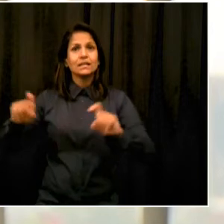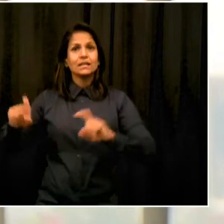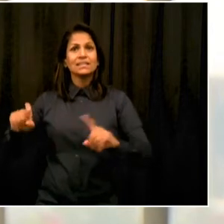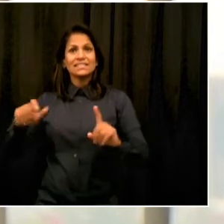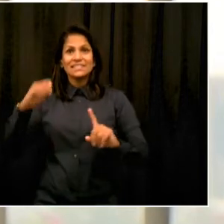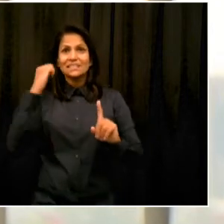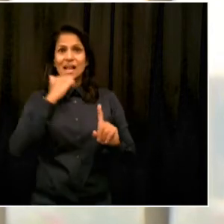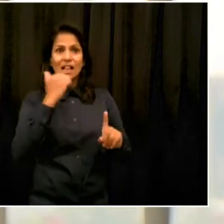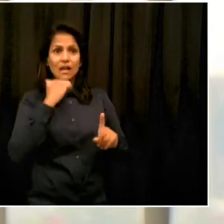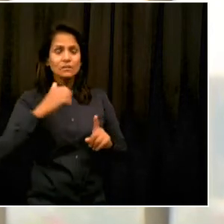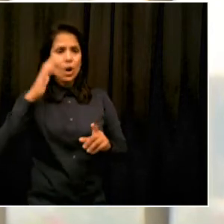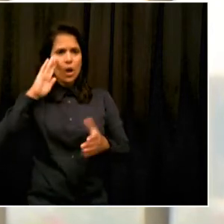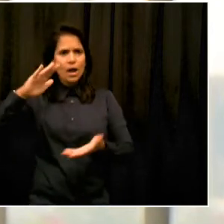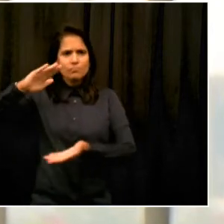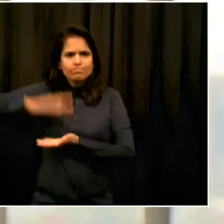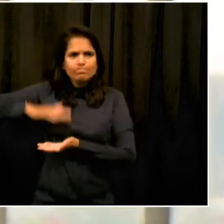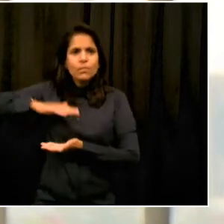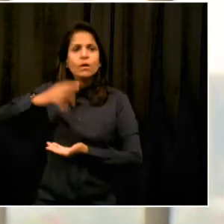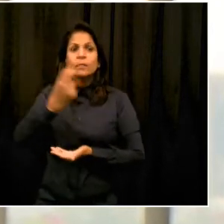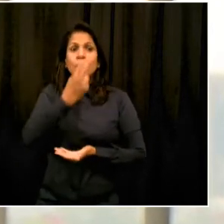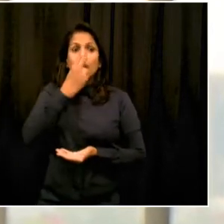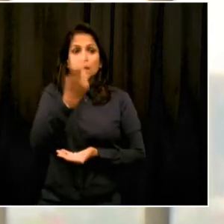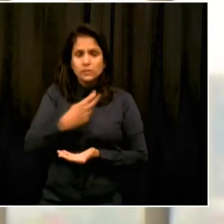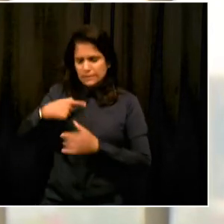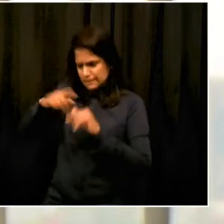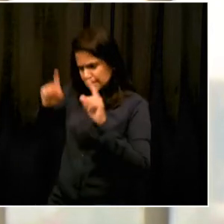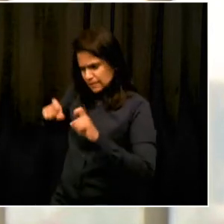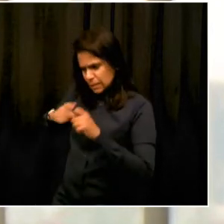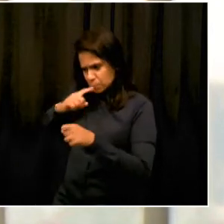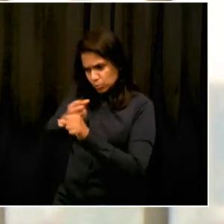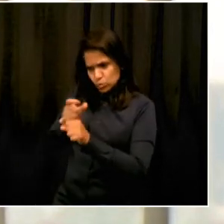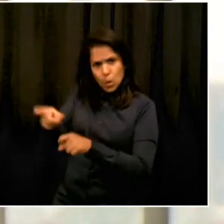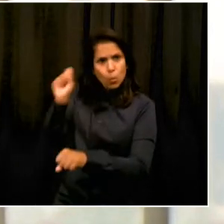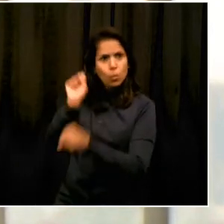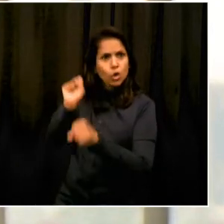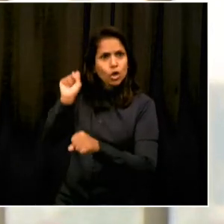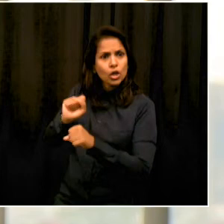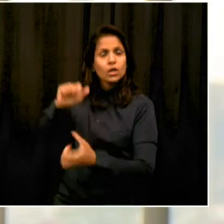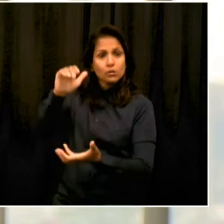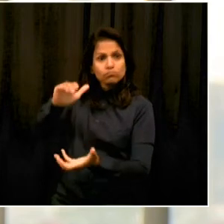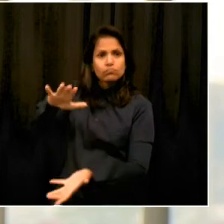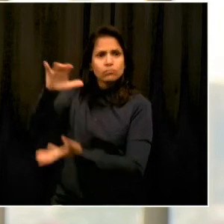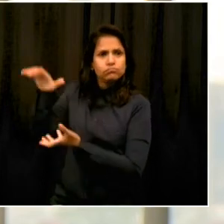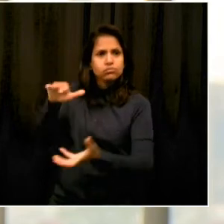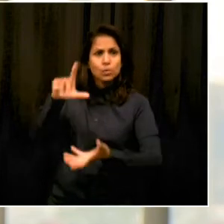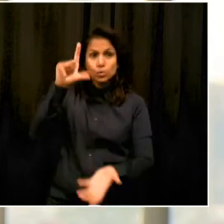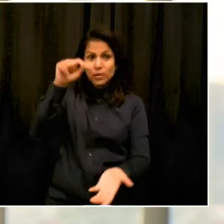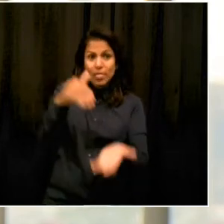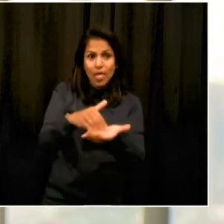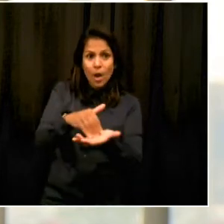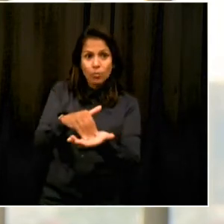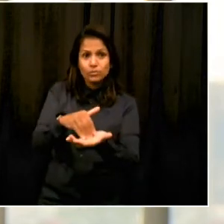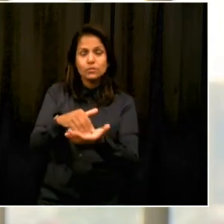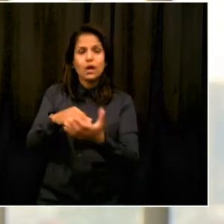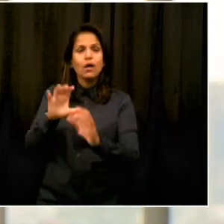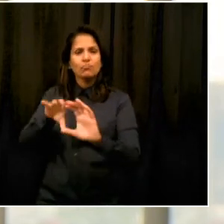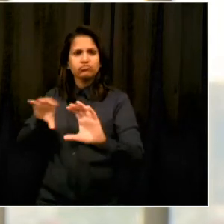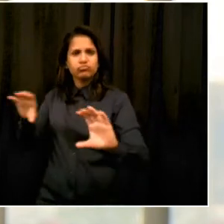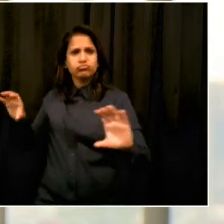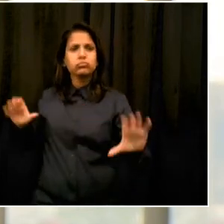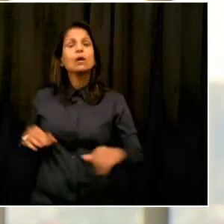And it'll provide New Yorkers with good-paying jobs. It's already employing close to 100 people, and we expect it to be to 150 by